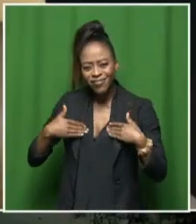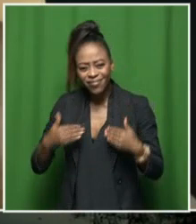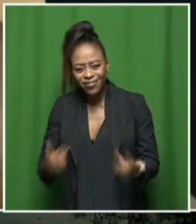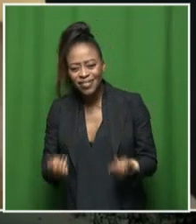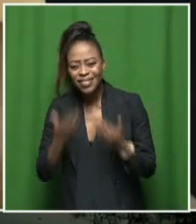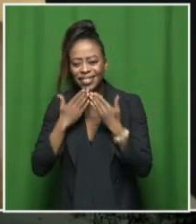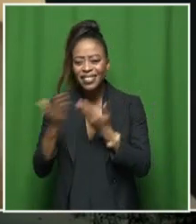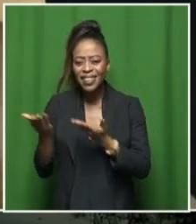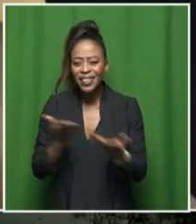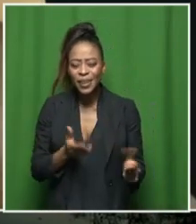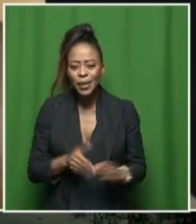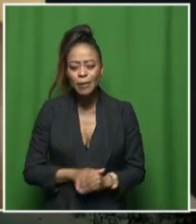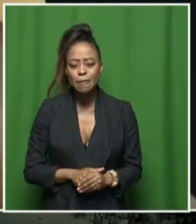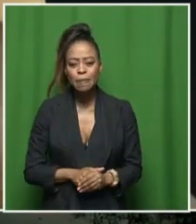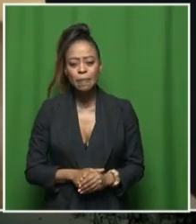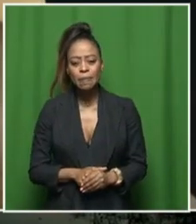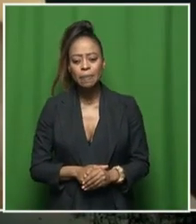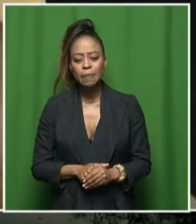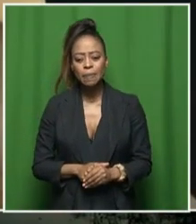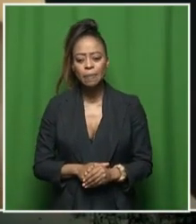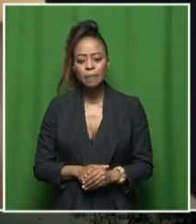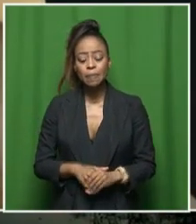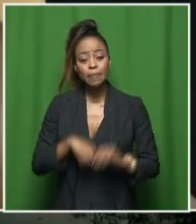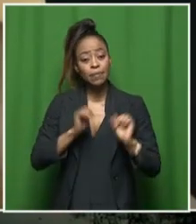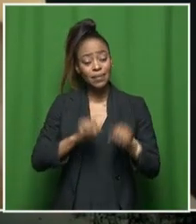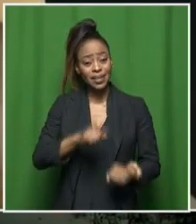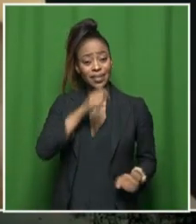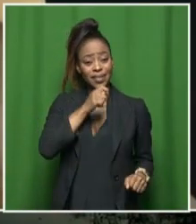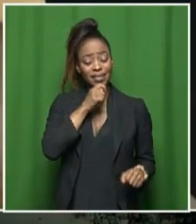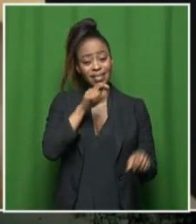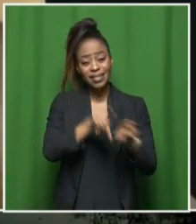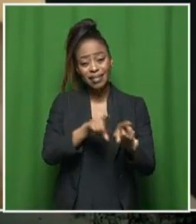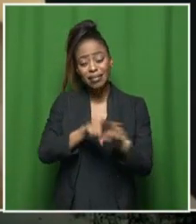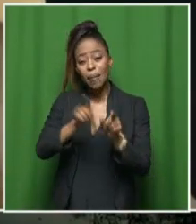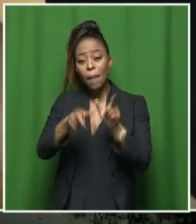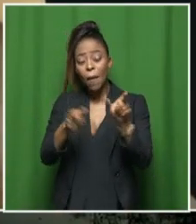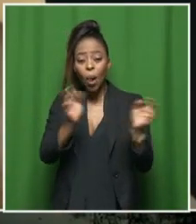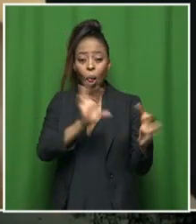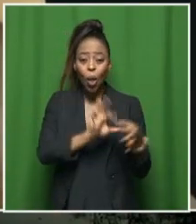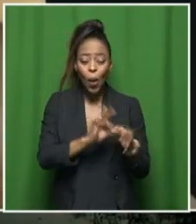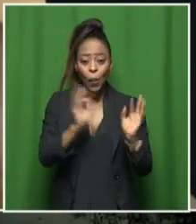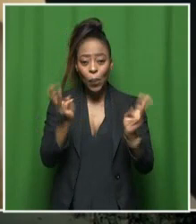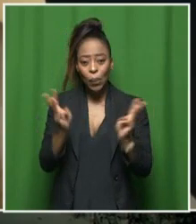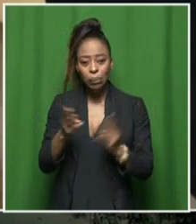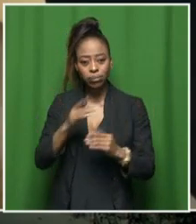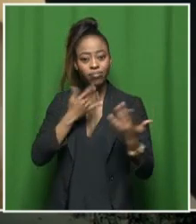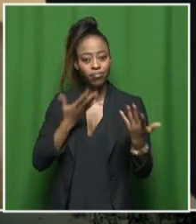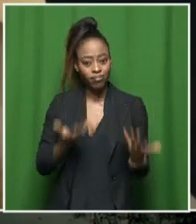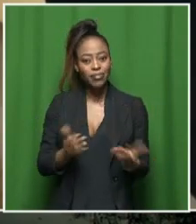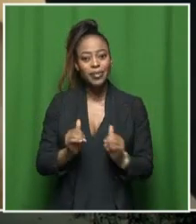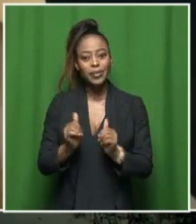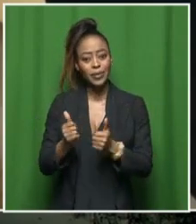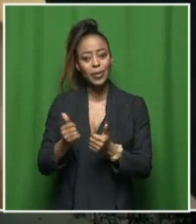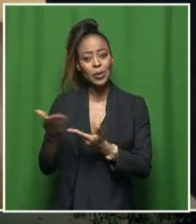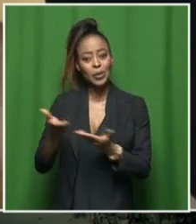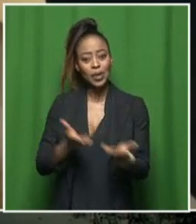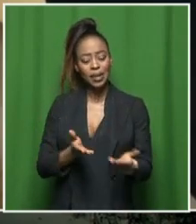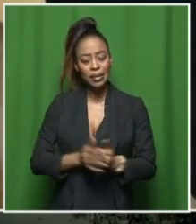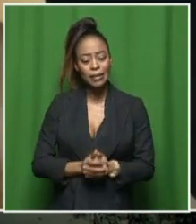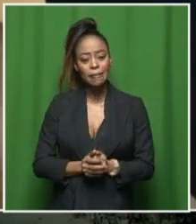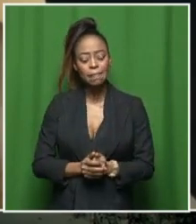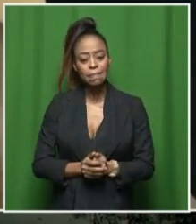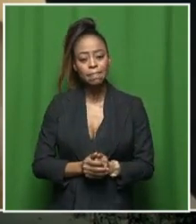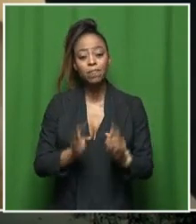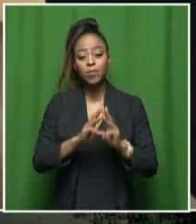us. Welcome to Morning Live. Good morning, Simpy, and good morning to your viewers. Good to have you on the show this morning. The world